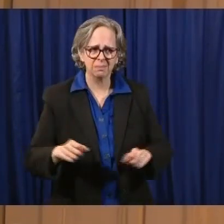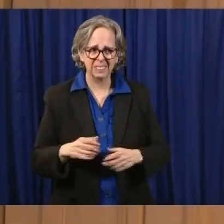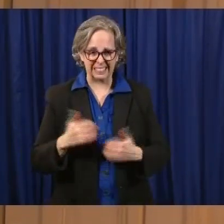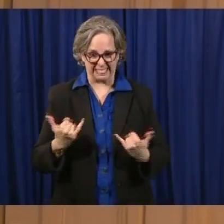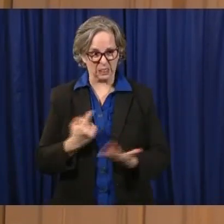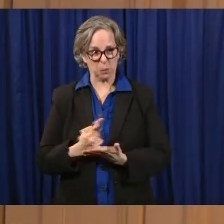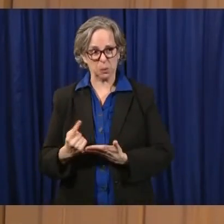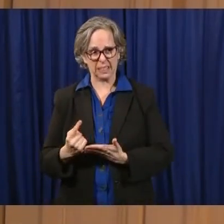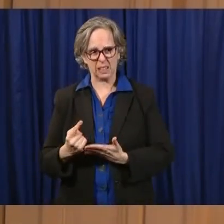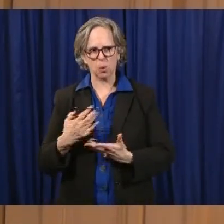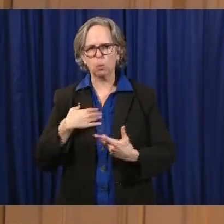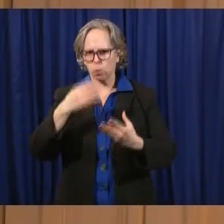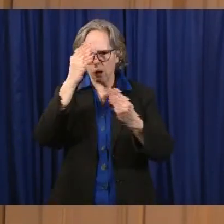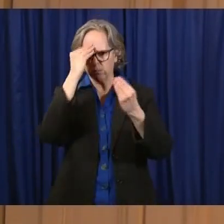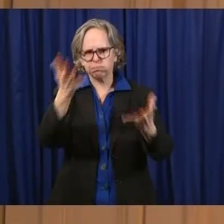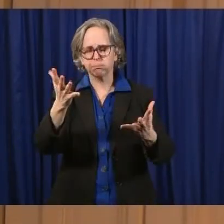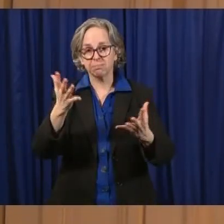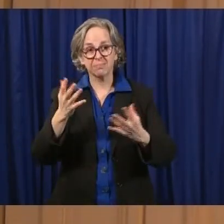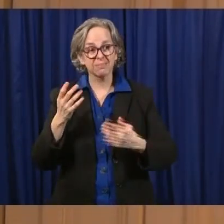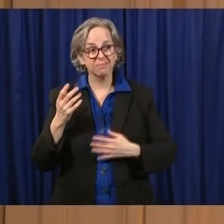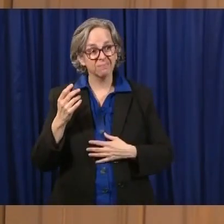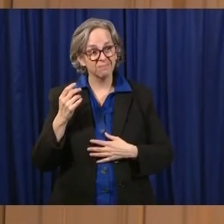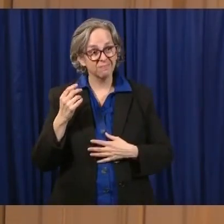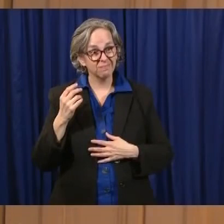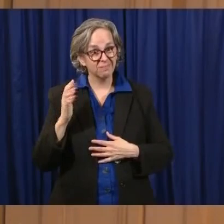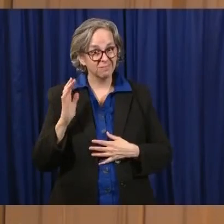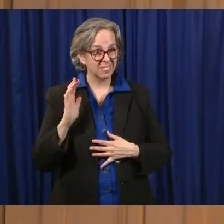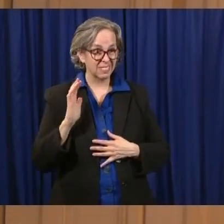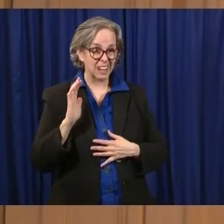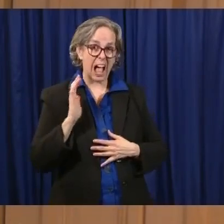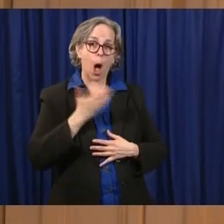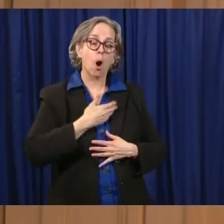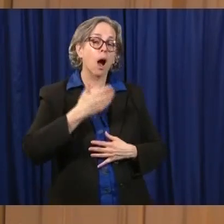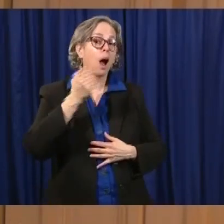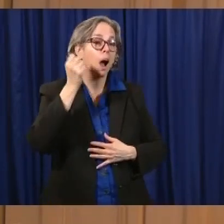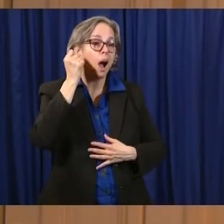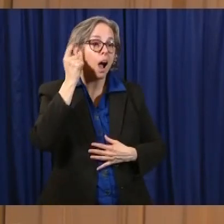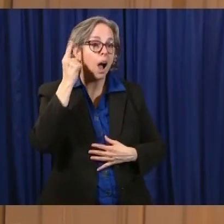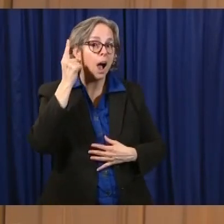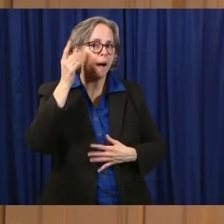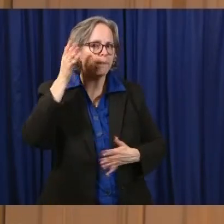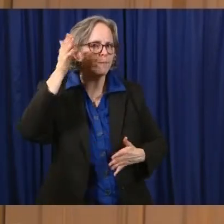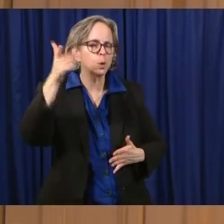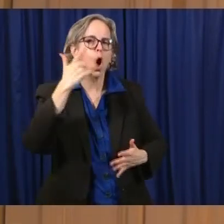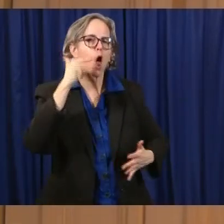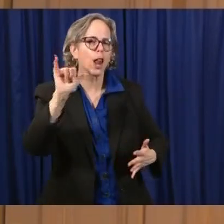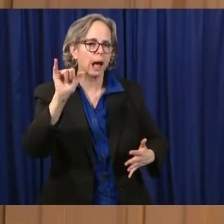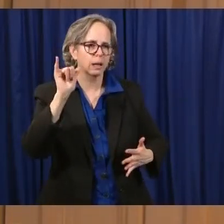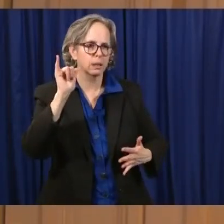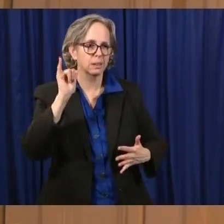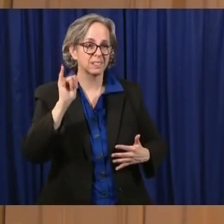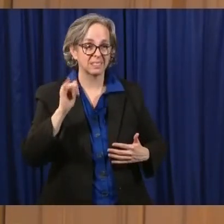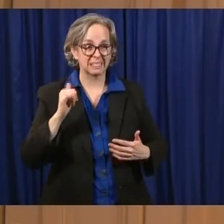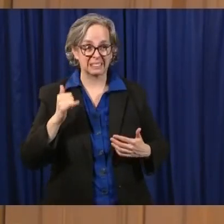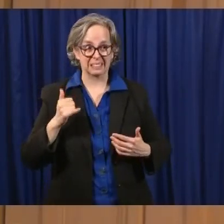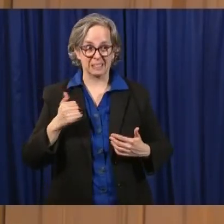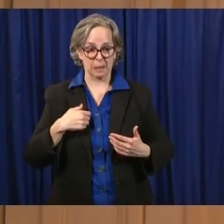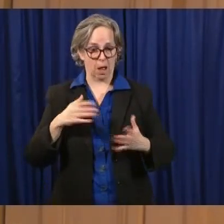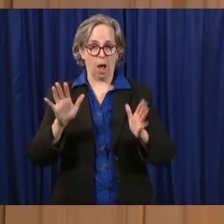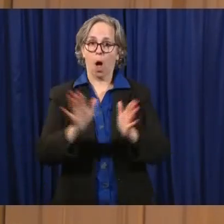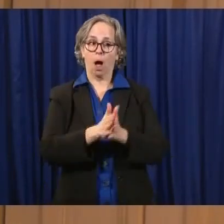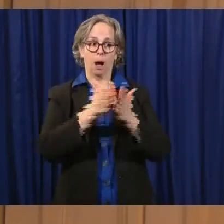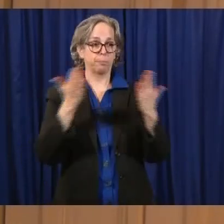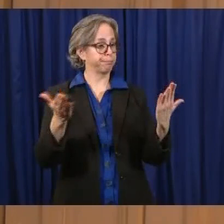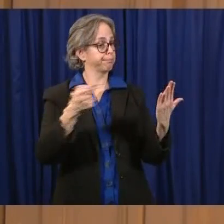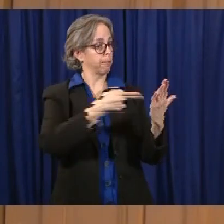can understand about the road ahead. It's not something I could look up in a book and there's a right answer. It's something that the